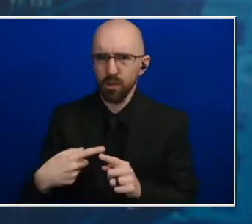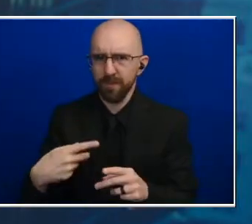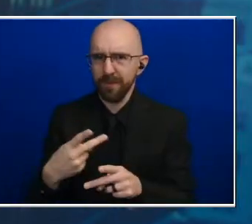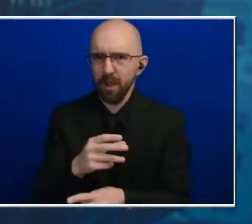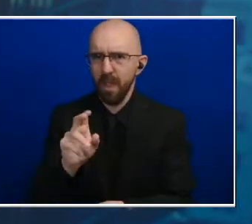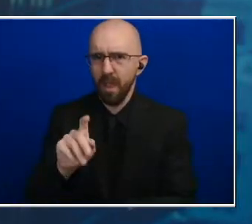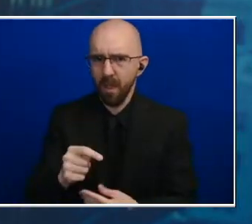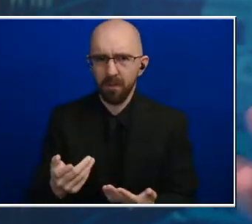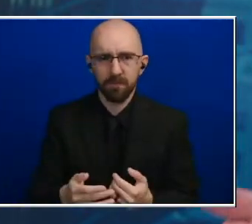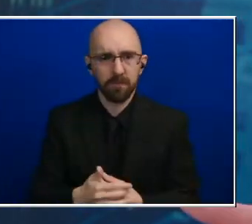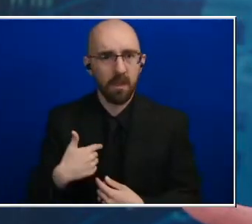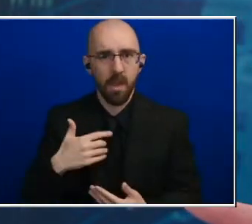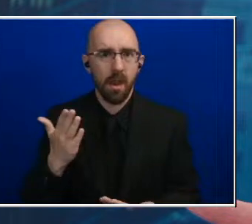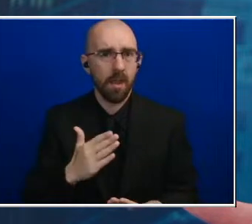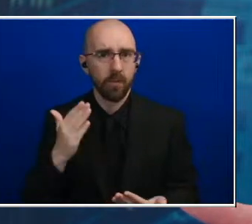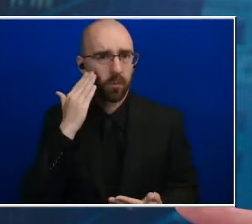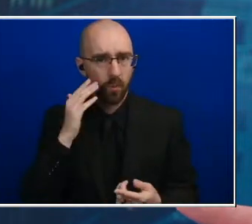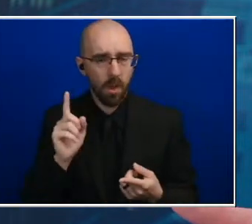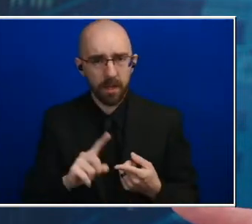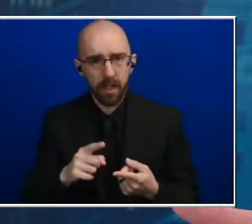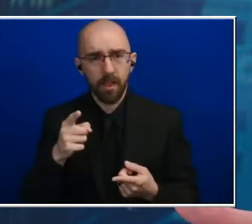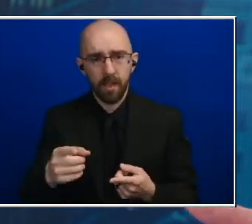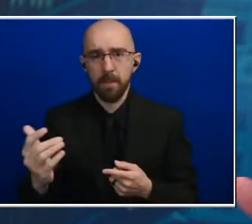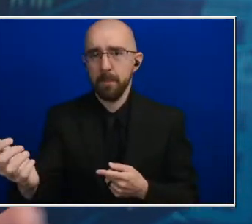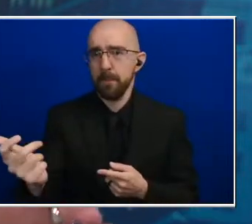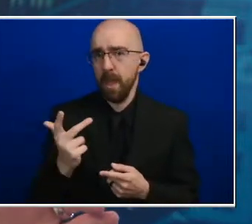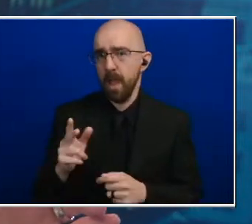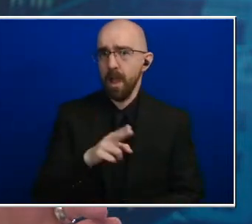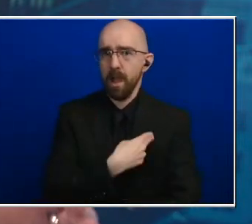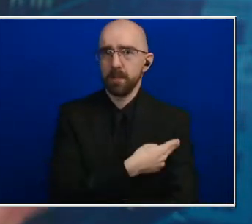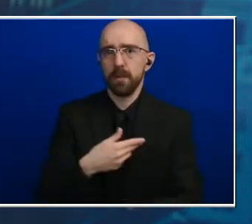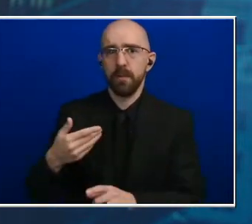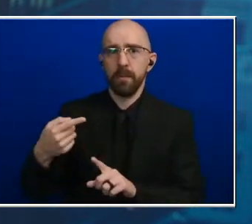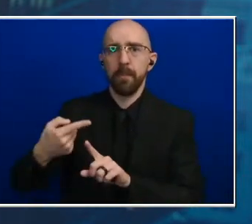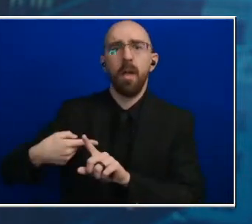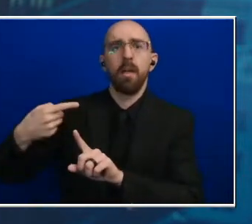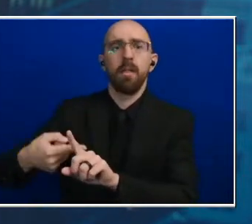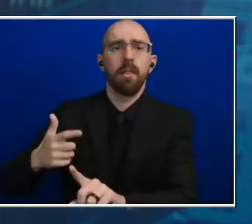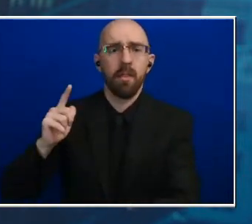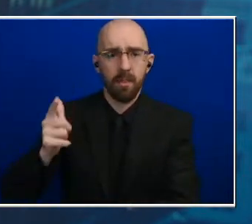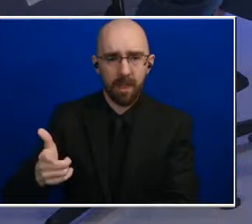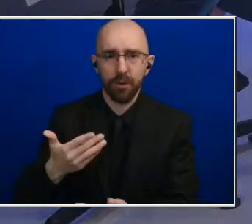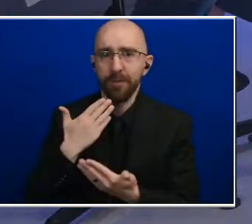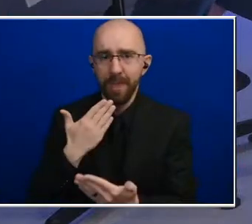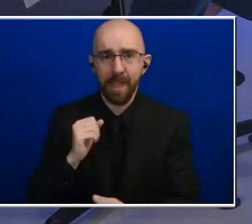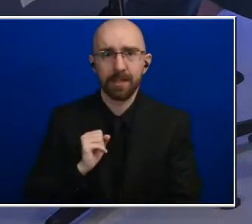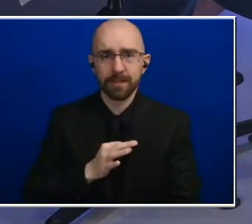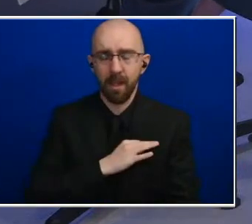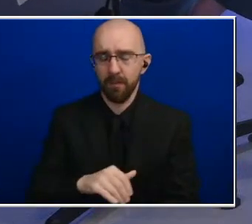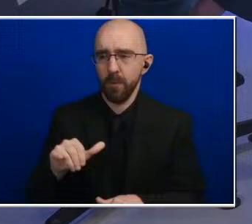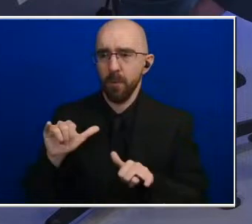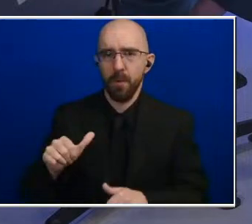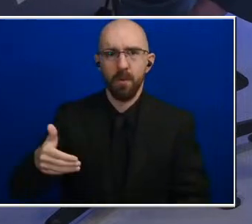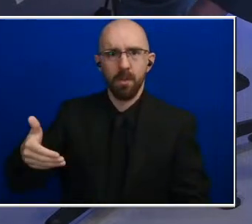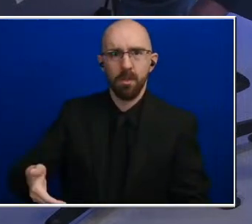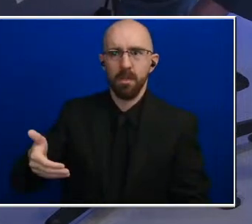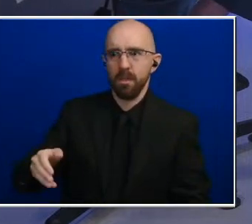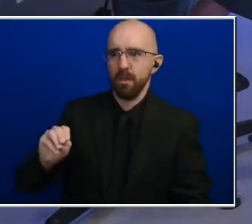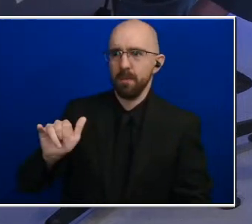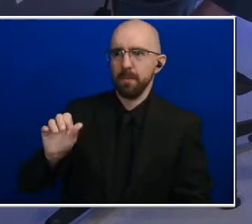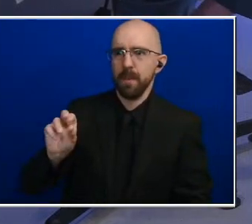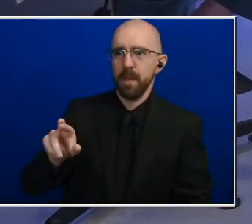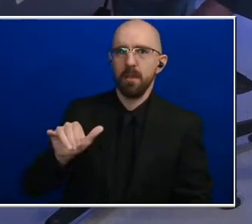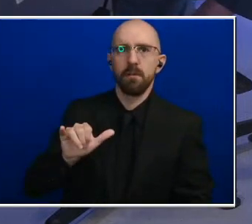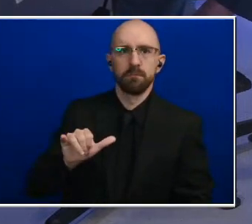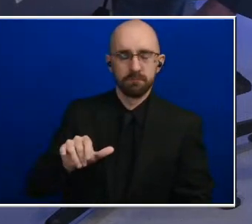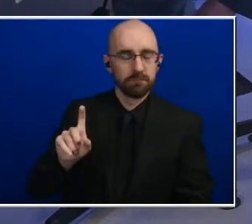knew until he came back to the hospital months later to thank the staff. That's perfect. That's when you figured out he was the mayor. That was the only time I